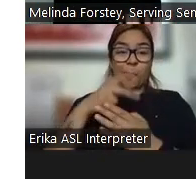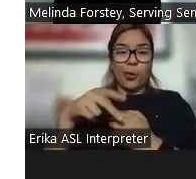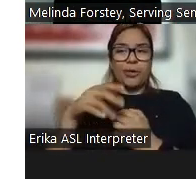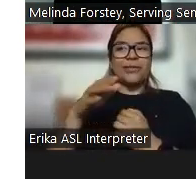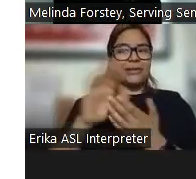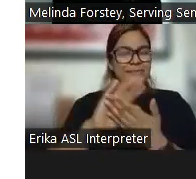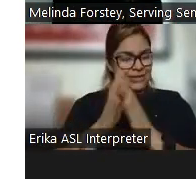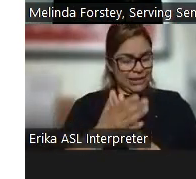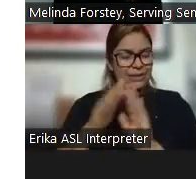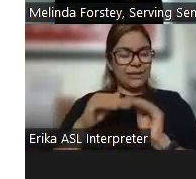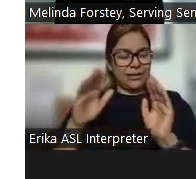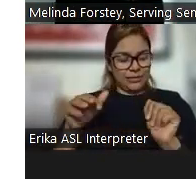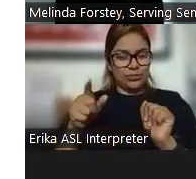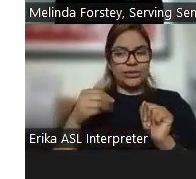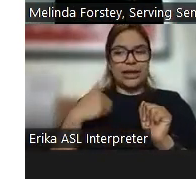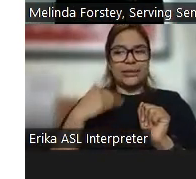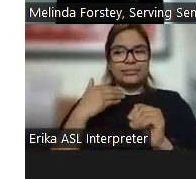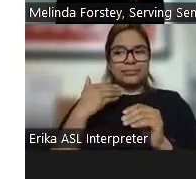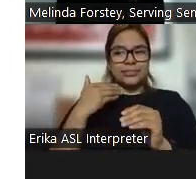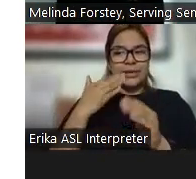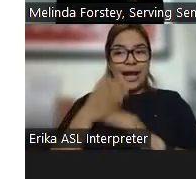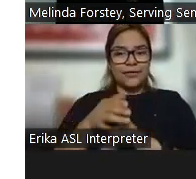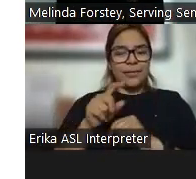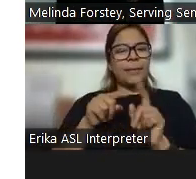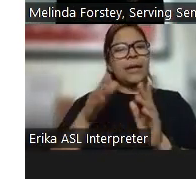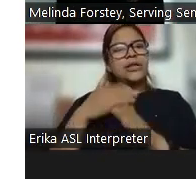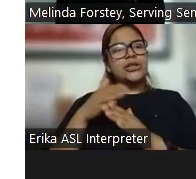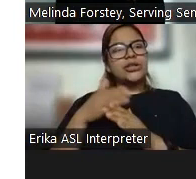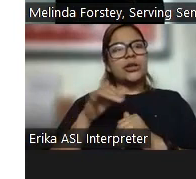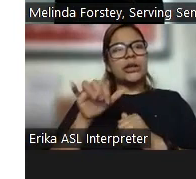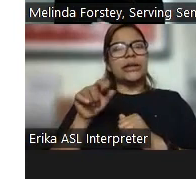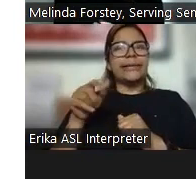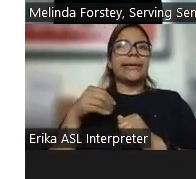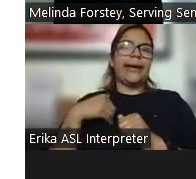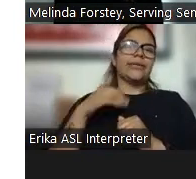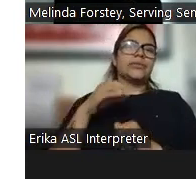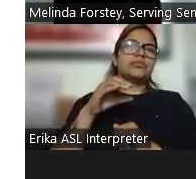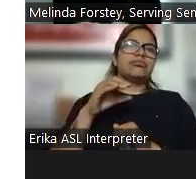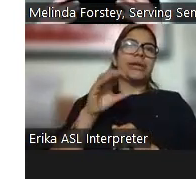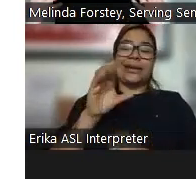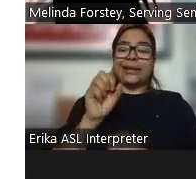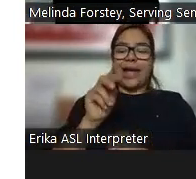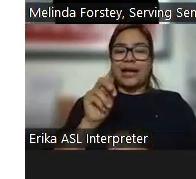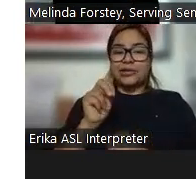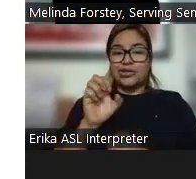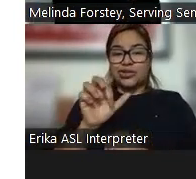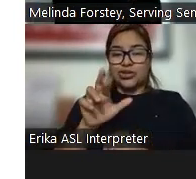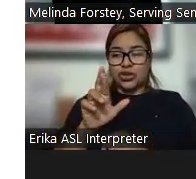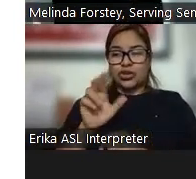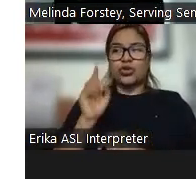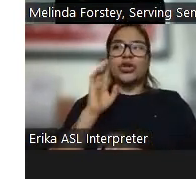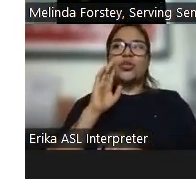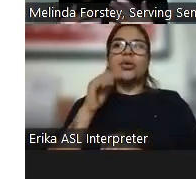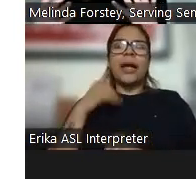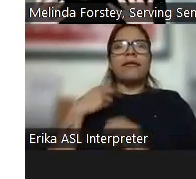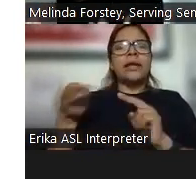to our team and share he had been diagnosed with cancer and was going to have increased medical costs.